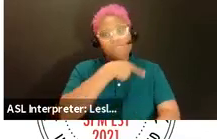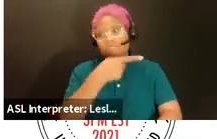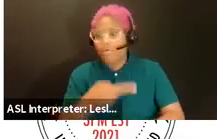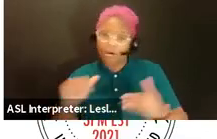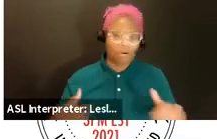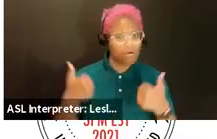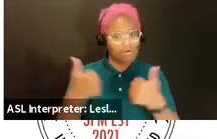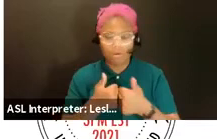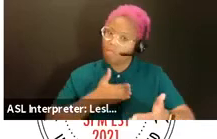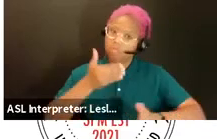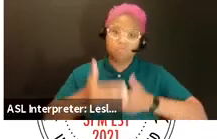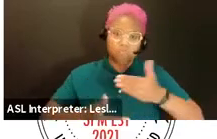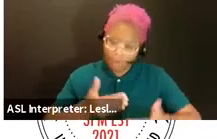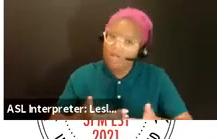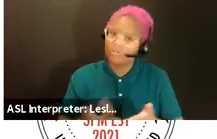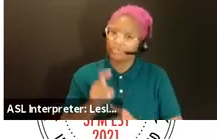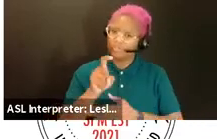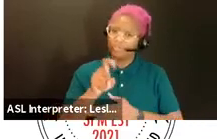out of it.